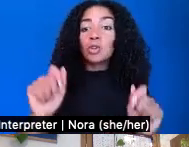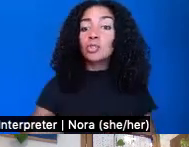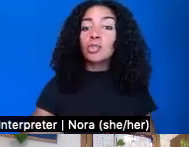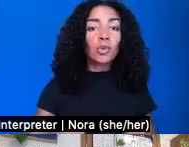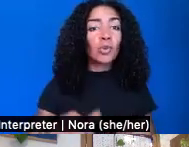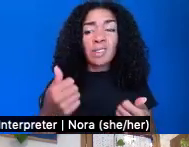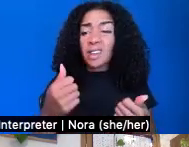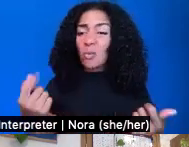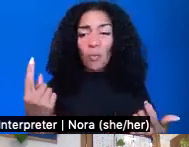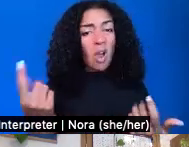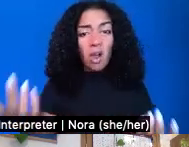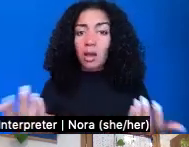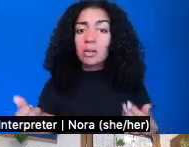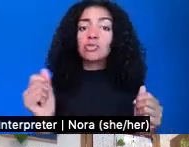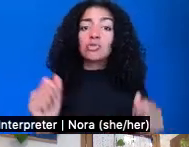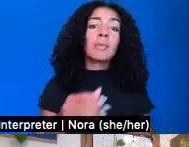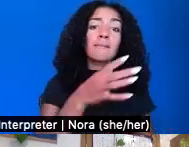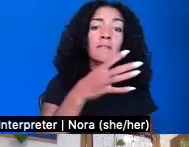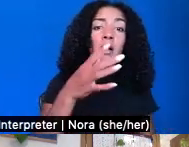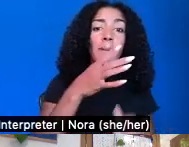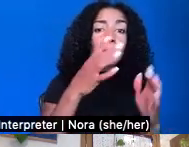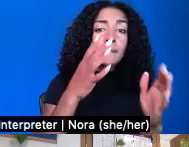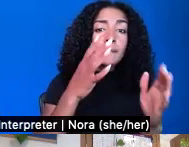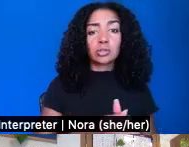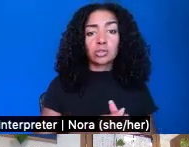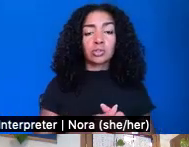anybody. You can be farmers, you can be